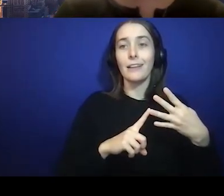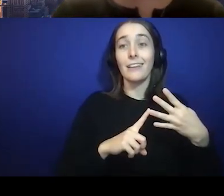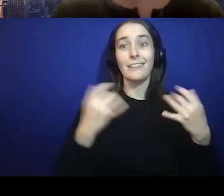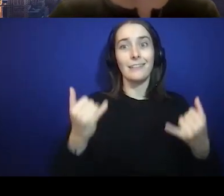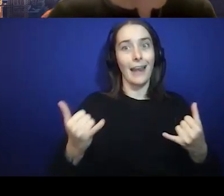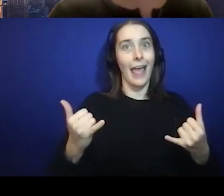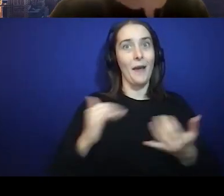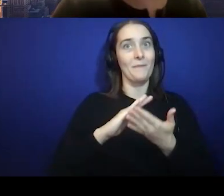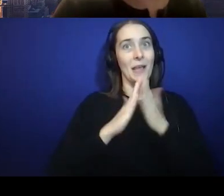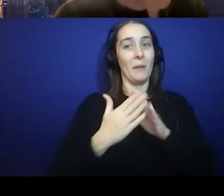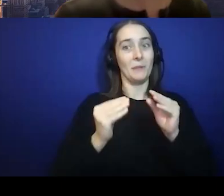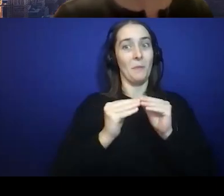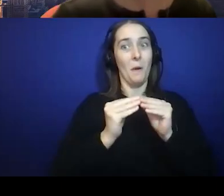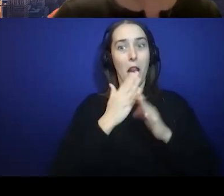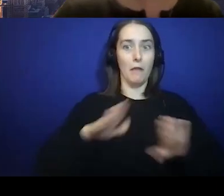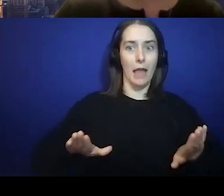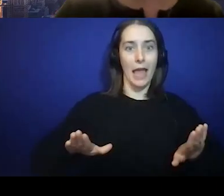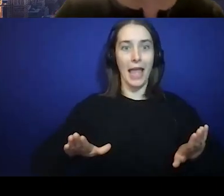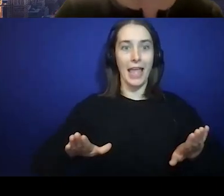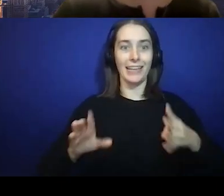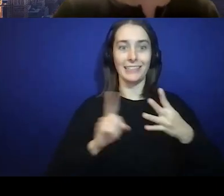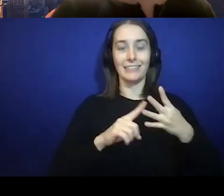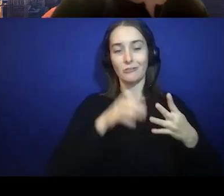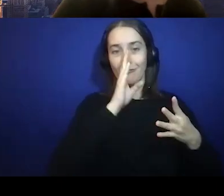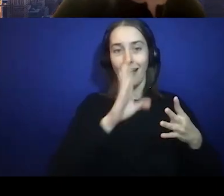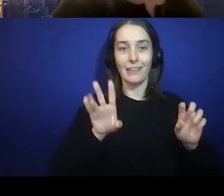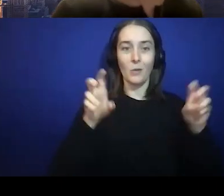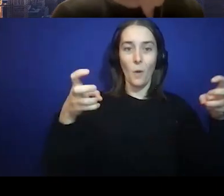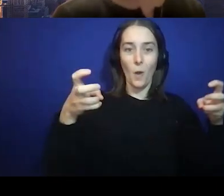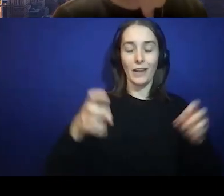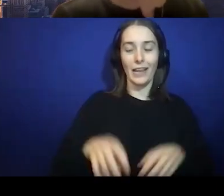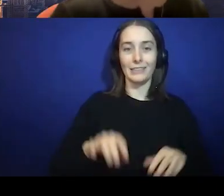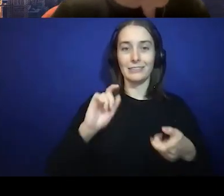into a divide. I see direct quoting, paraphrasing, and summarizing.